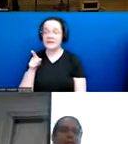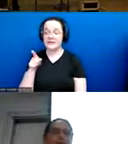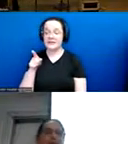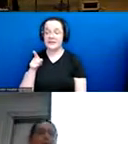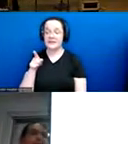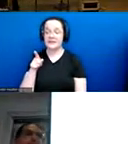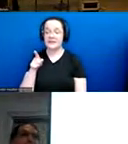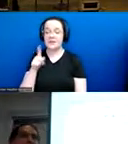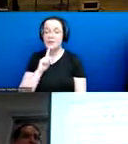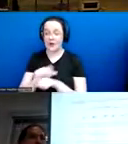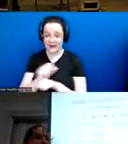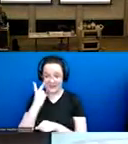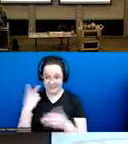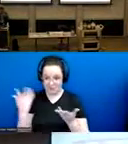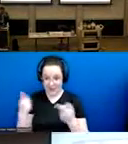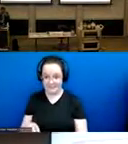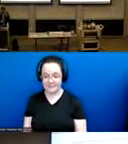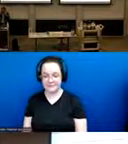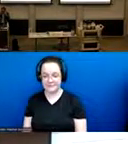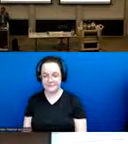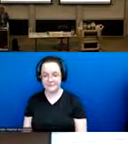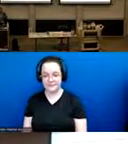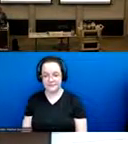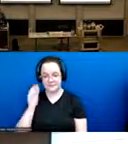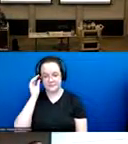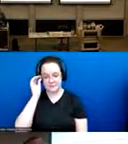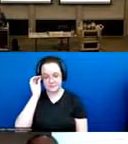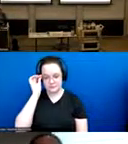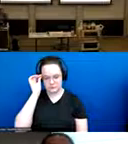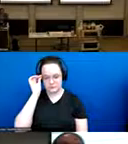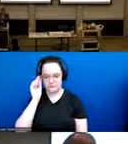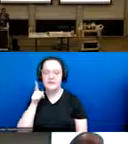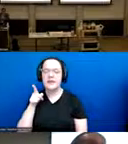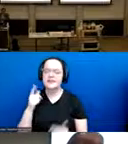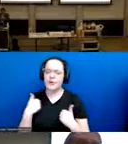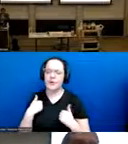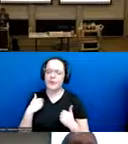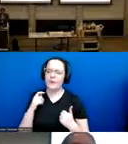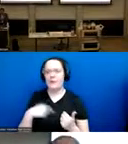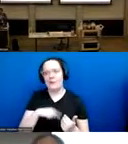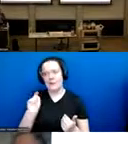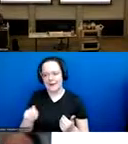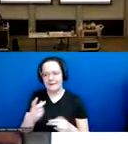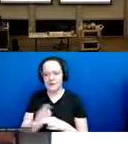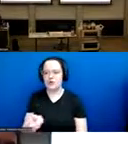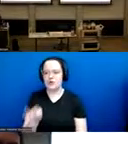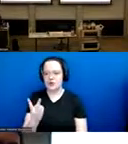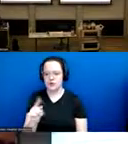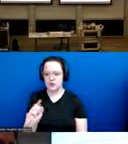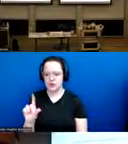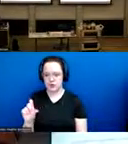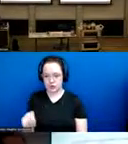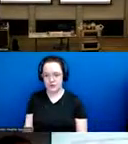what it actually happened. All right? So then here we have to use basically two tools, okay? So then remember, in